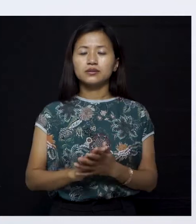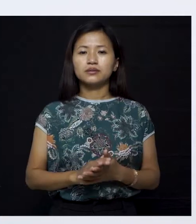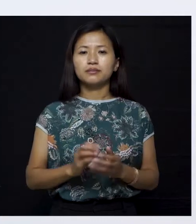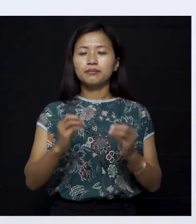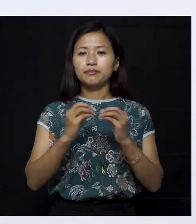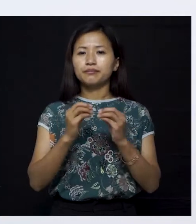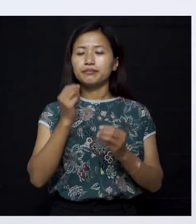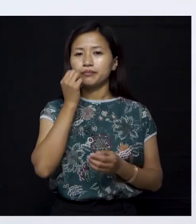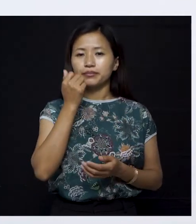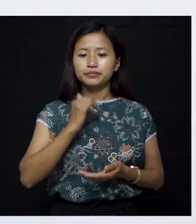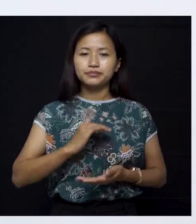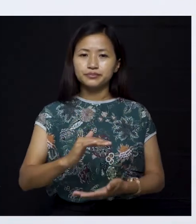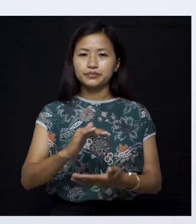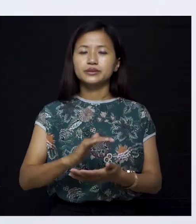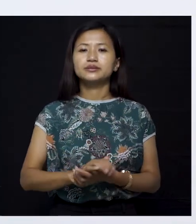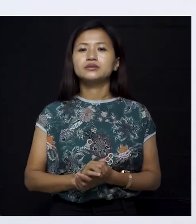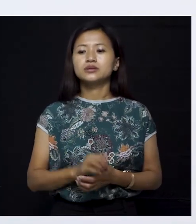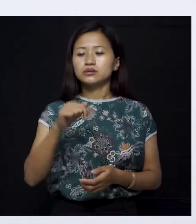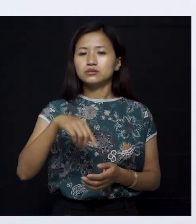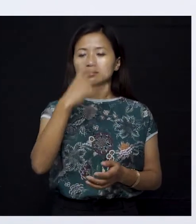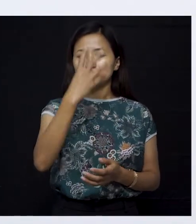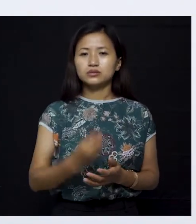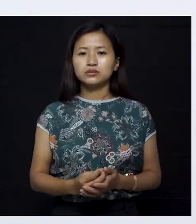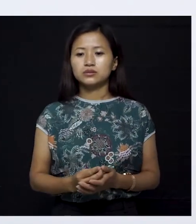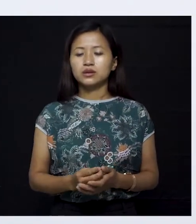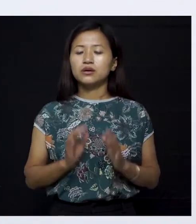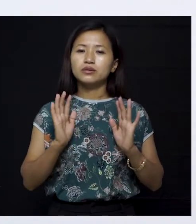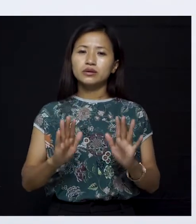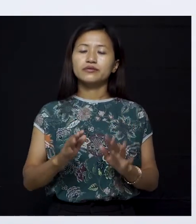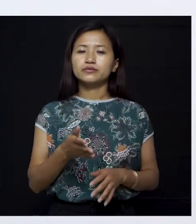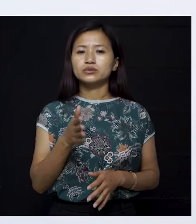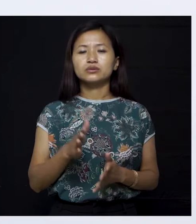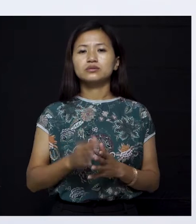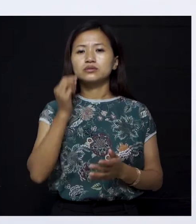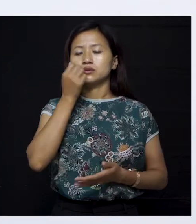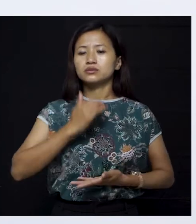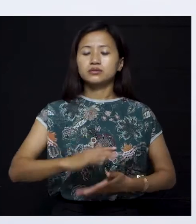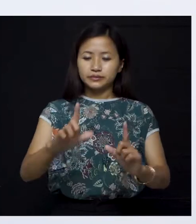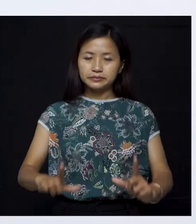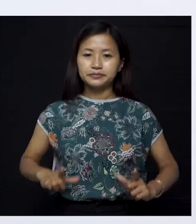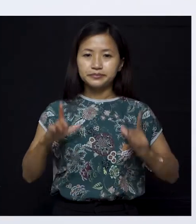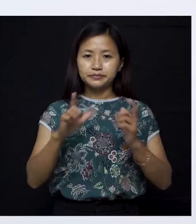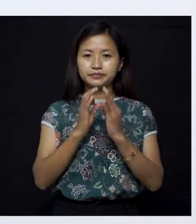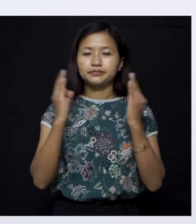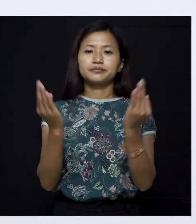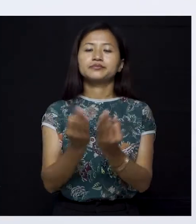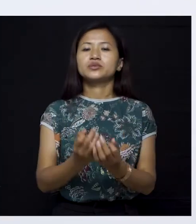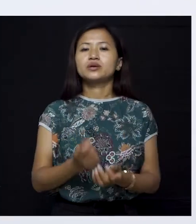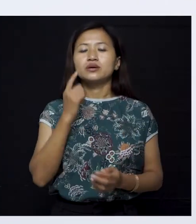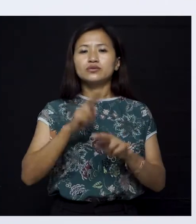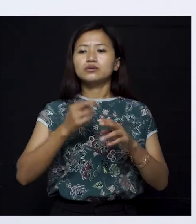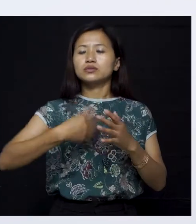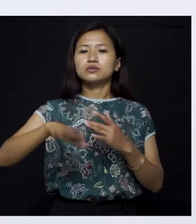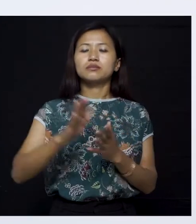Bartley. She just said, "From tonight onwards, I will have no son living in my family." If you are going out